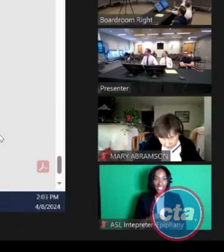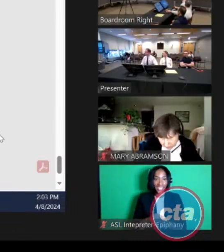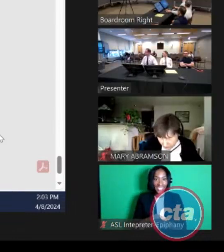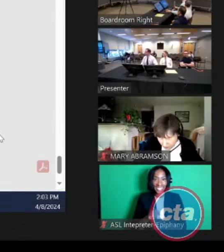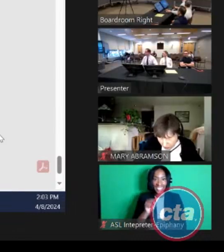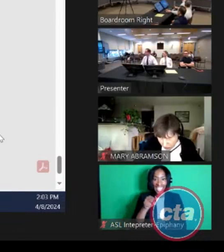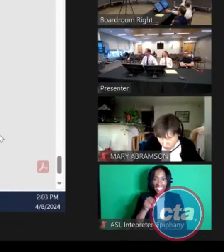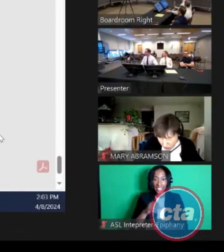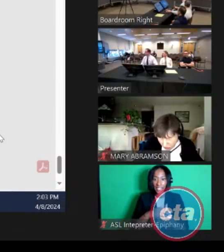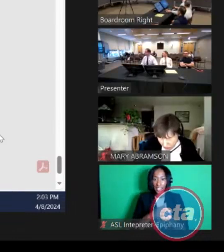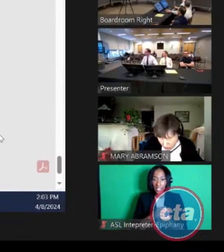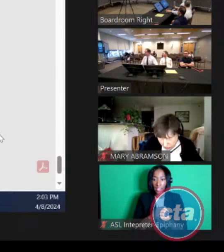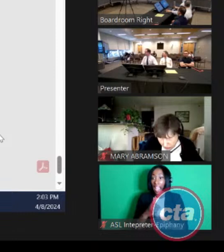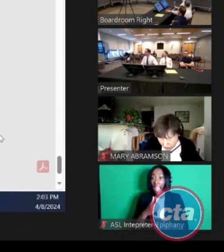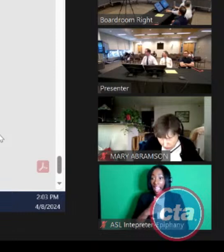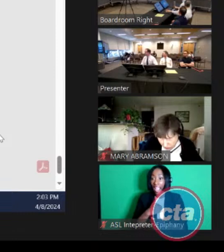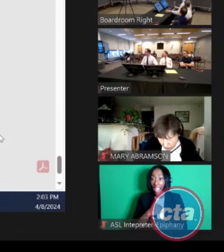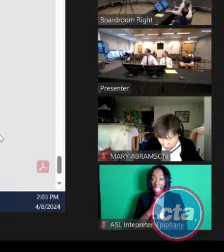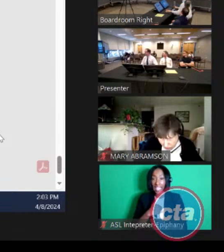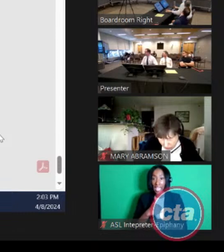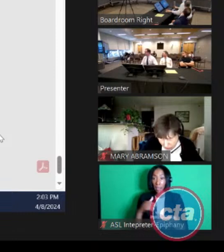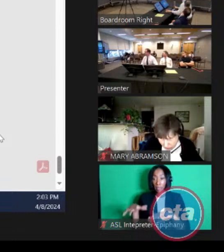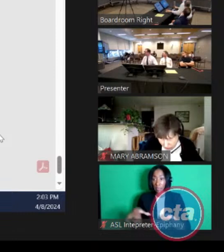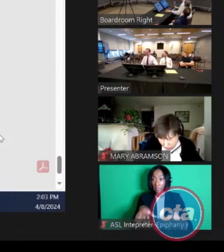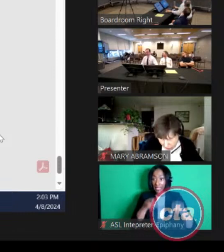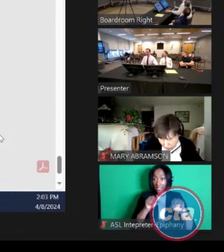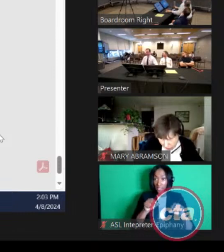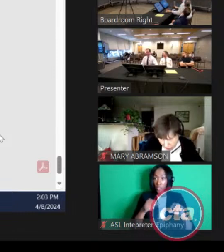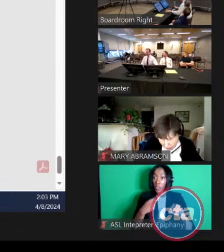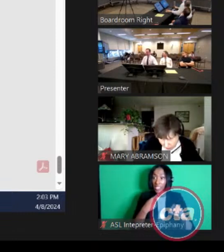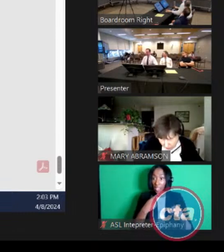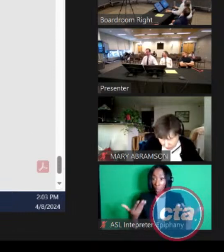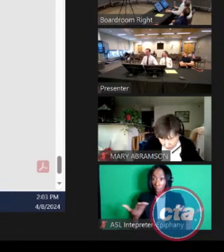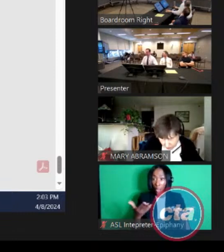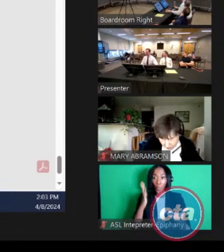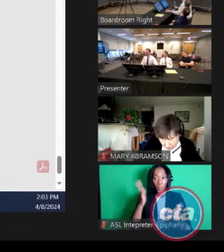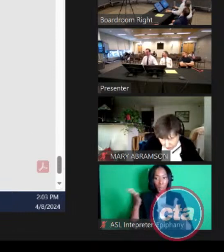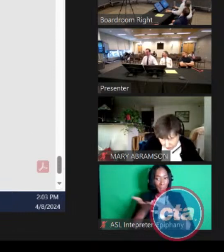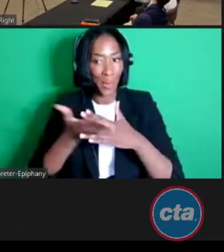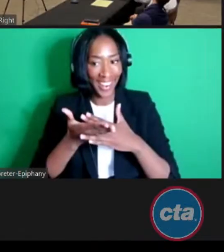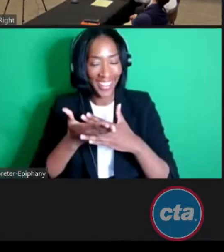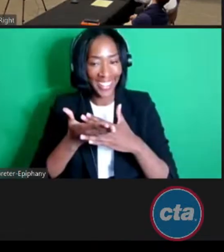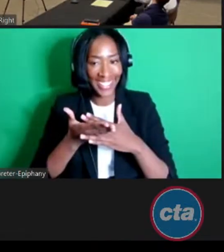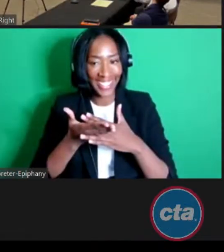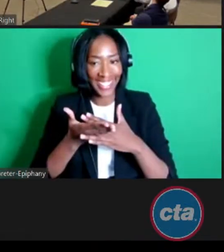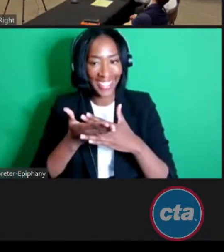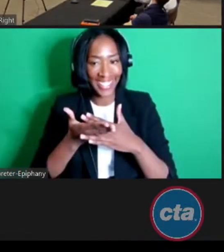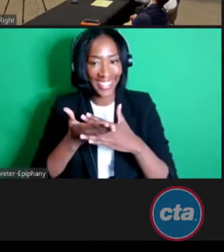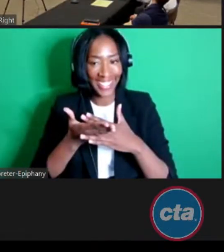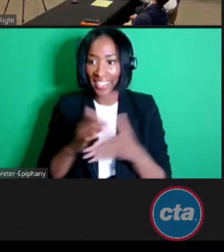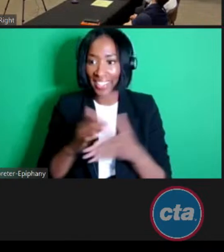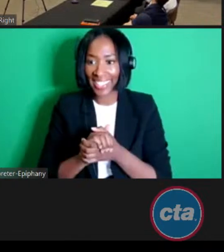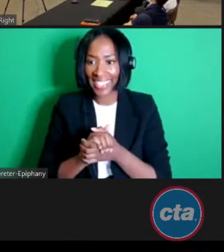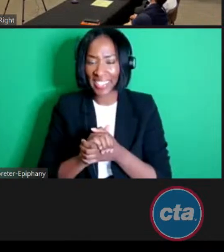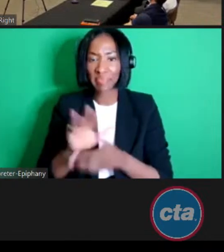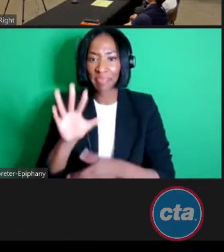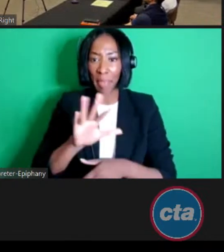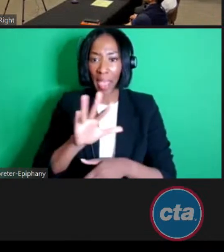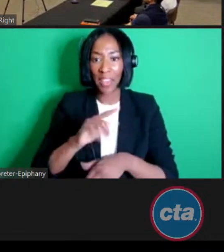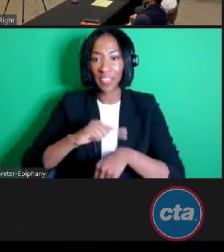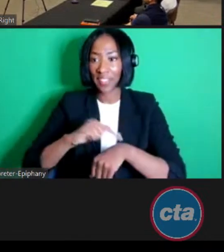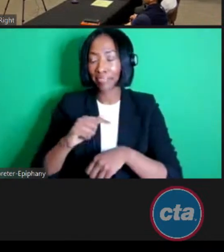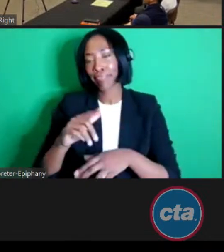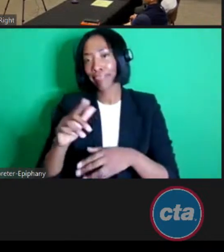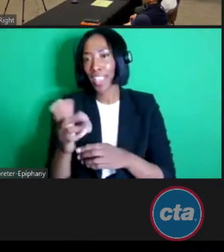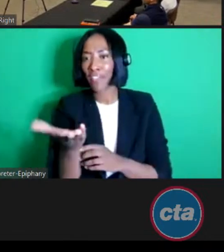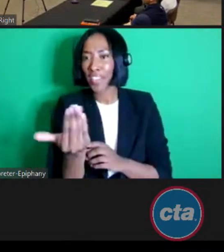Yes, so I am taking the prerogative of saying we are going to break for about 15 minutes so